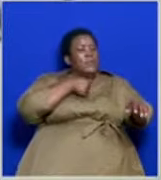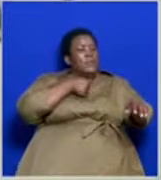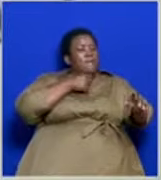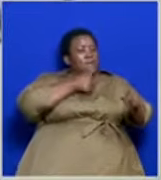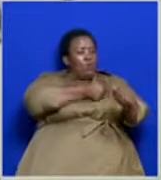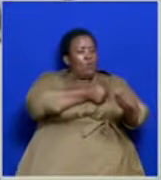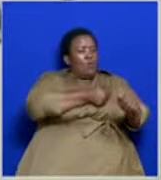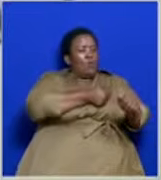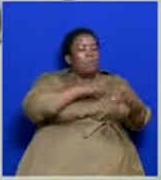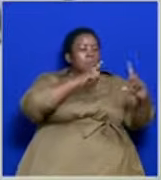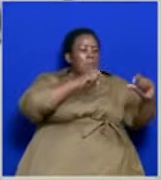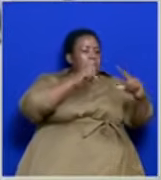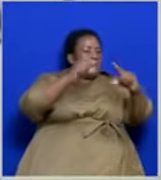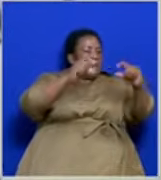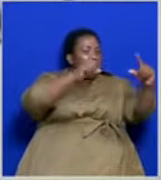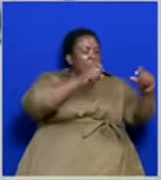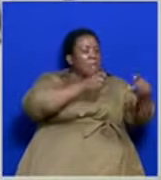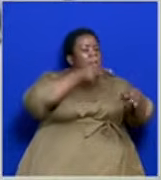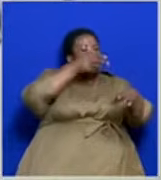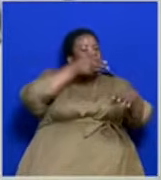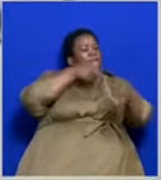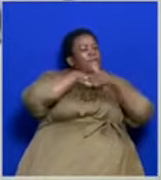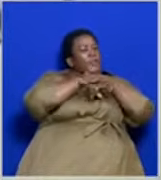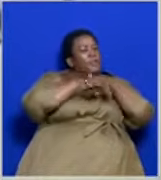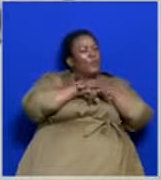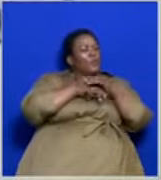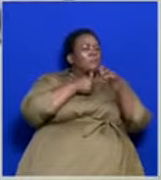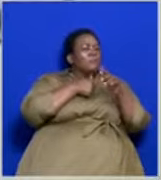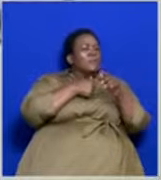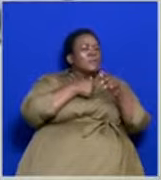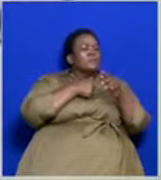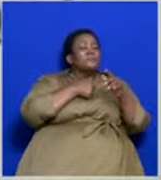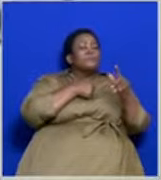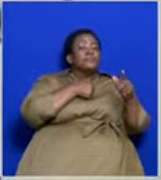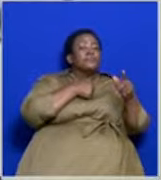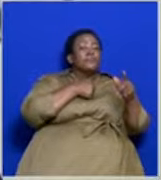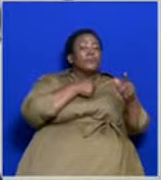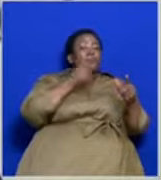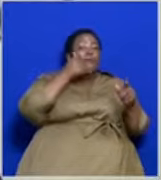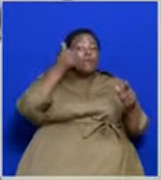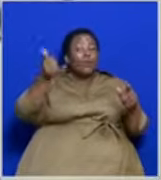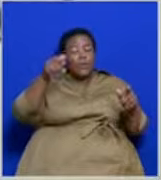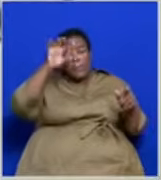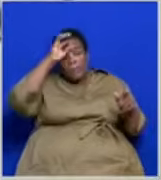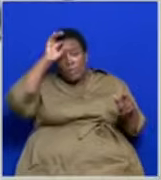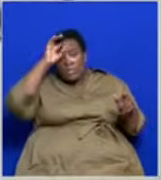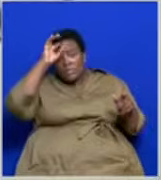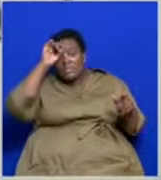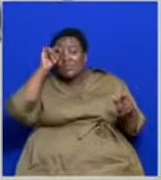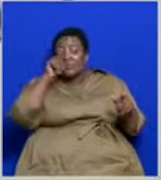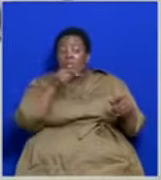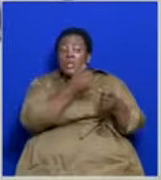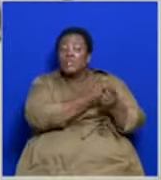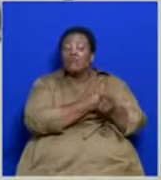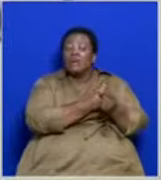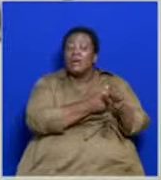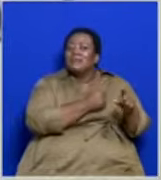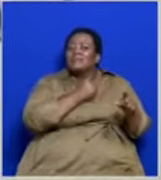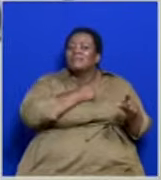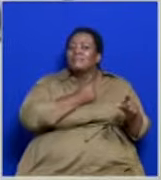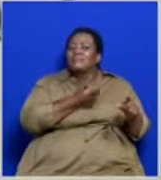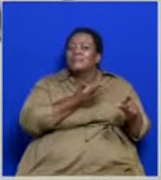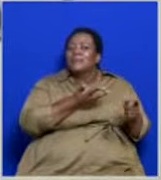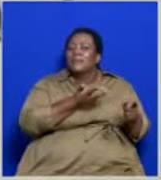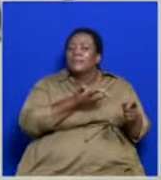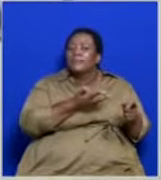video. I called the officer asking her where she was taking my truck to,